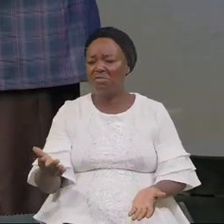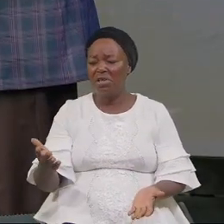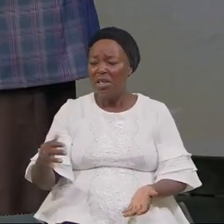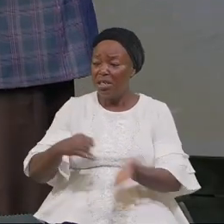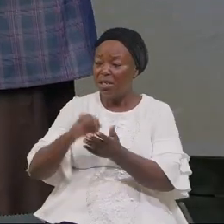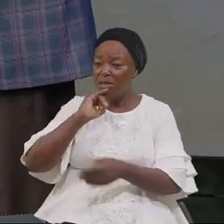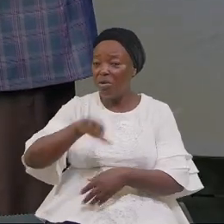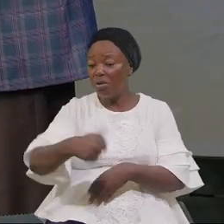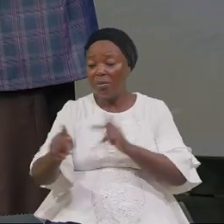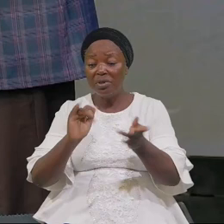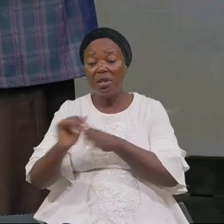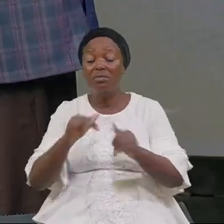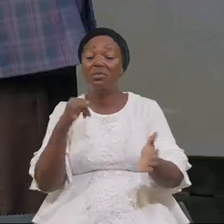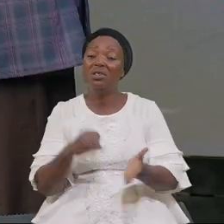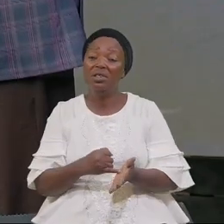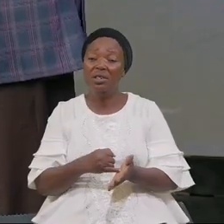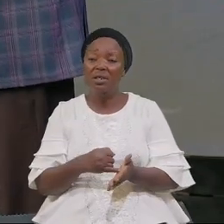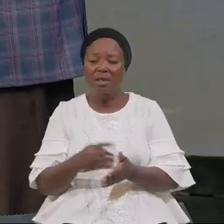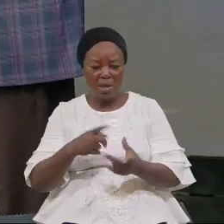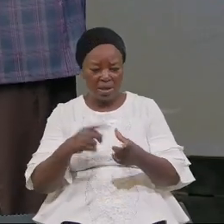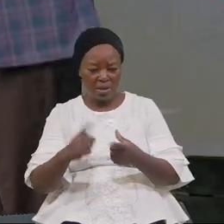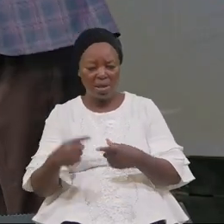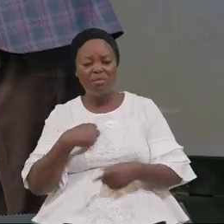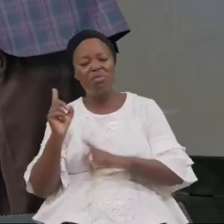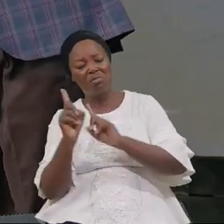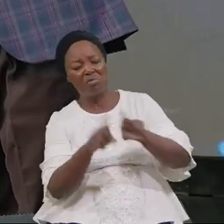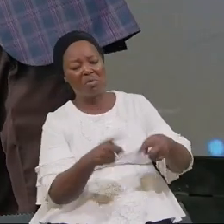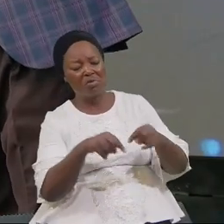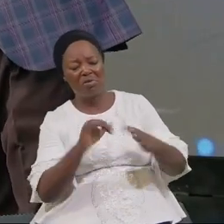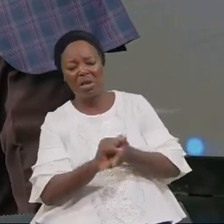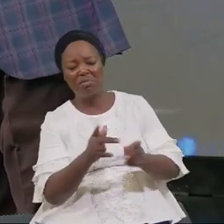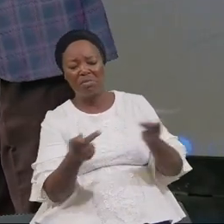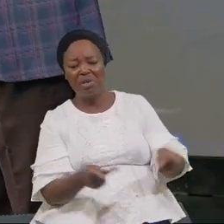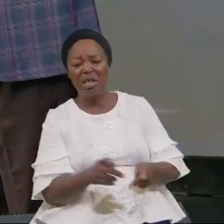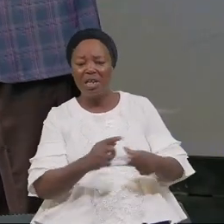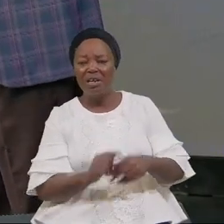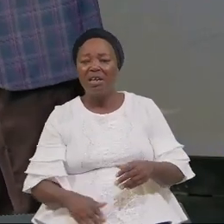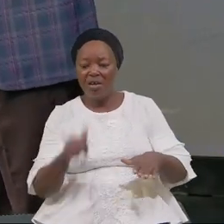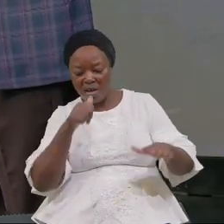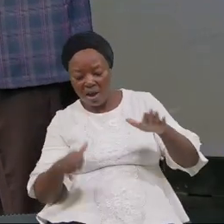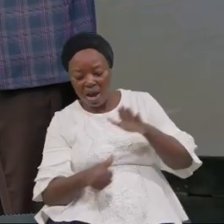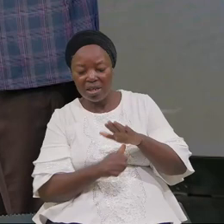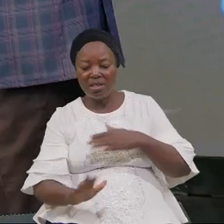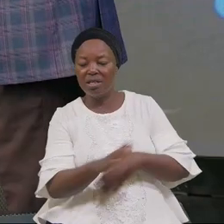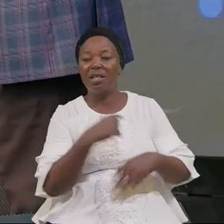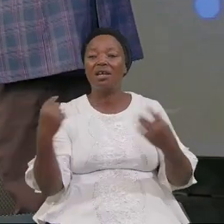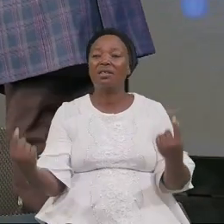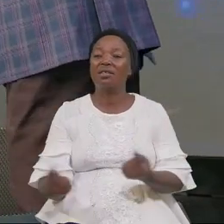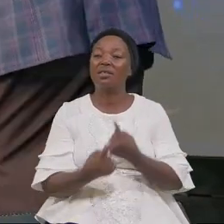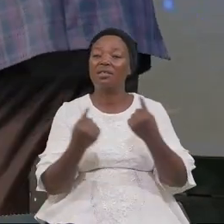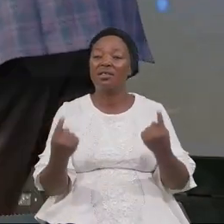that do it. And then I come into the picture. They cover their sin.